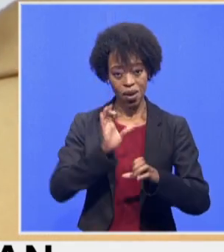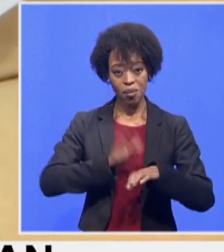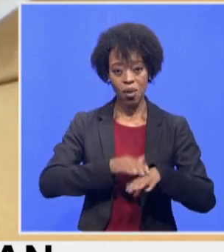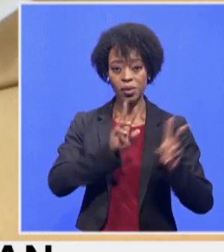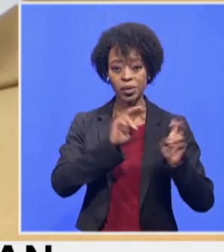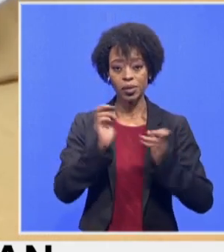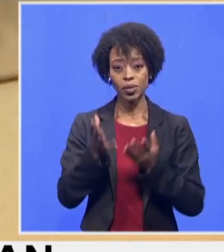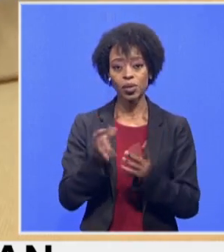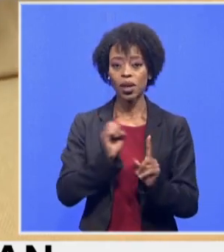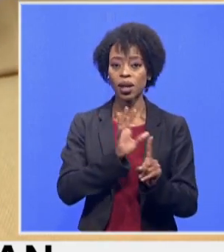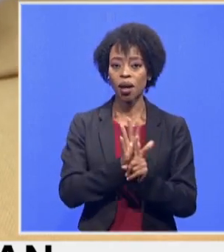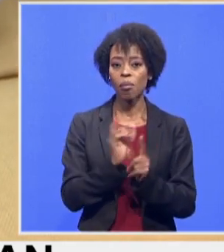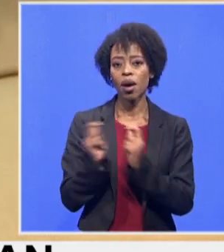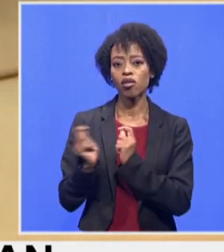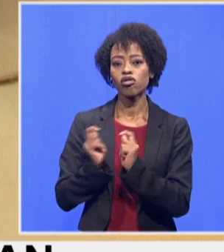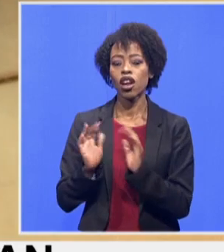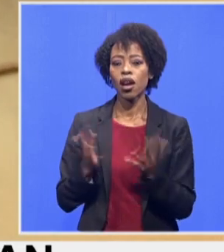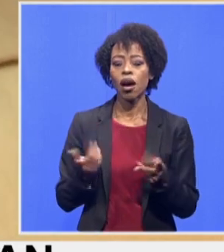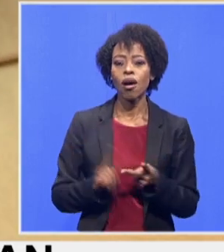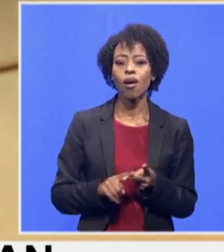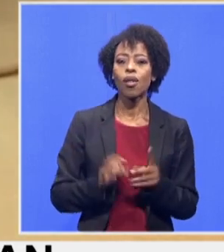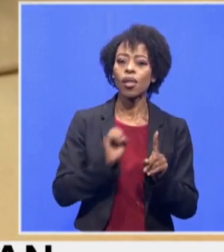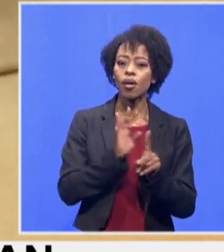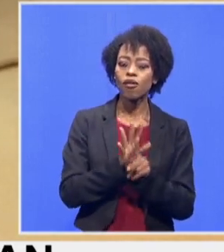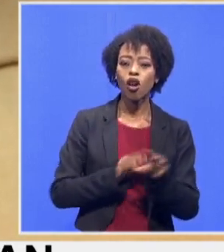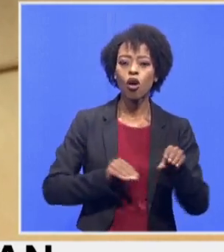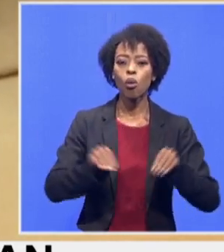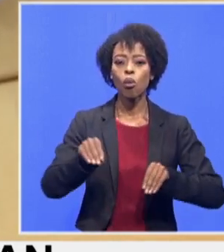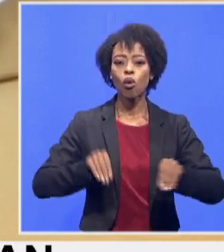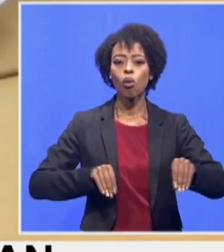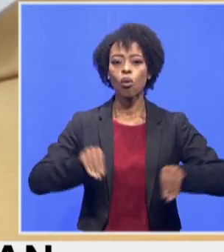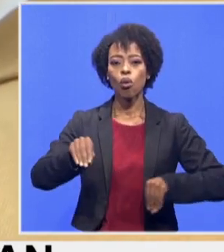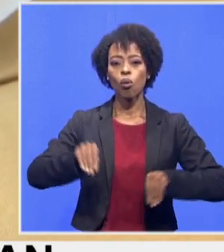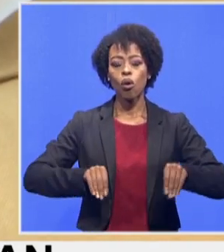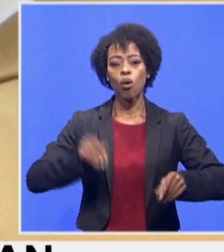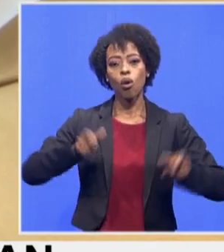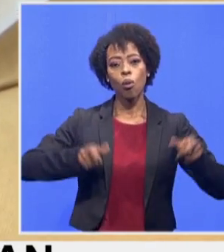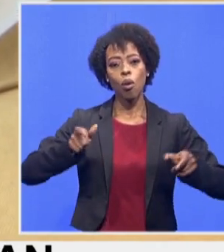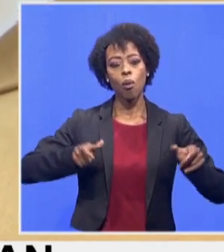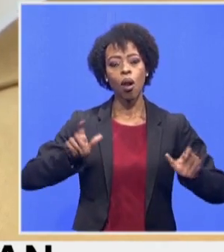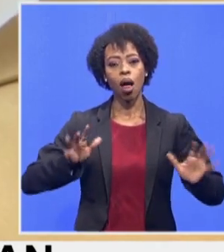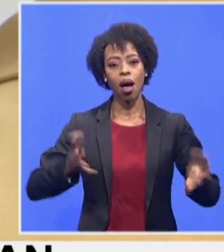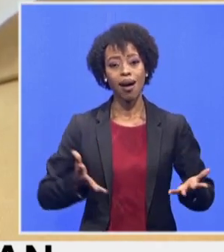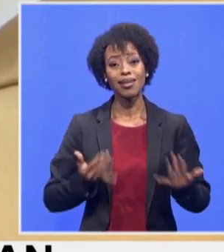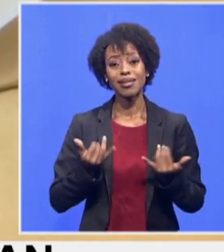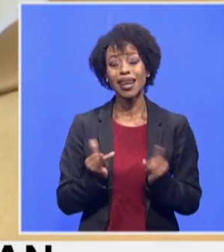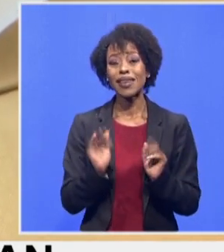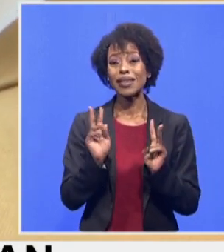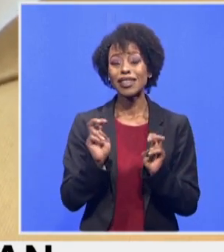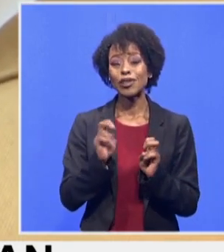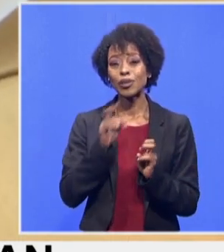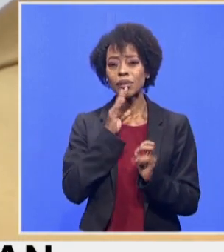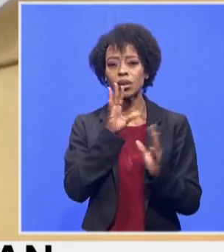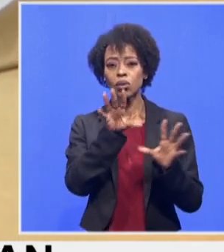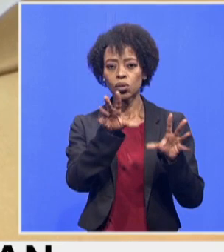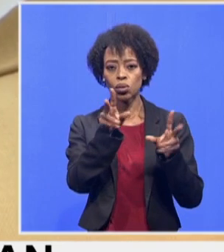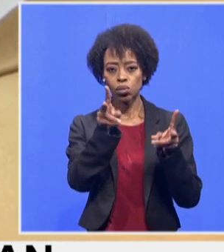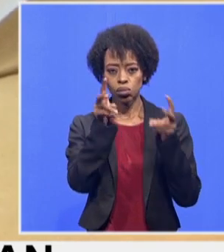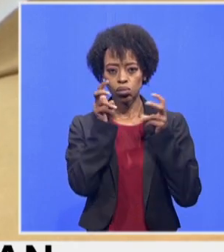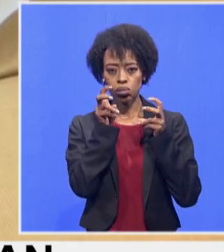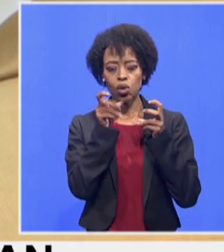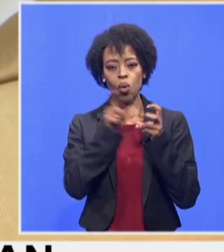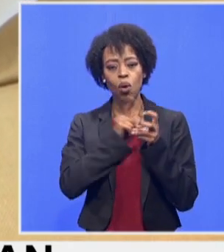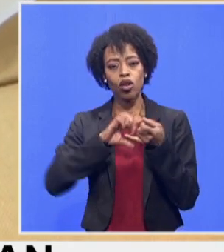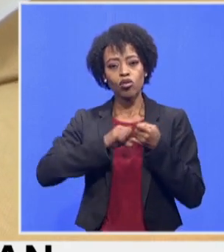how they affect trade and how they affect issues of movements of people through immigration. What are some of the key factors that can be drawn from trying to find